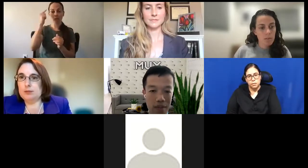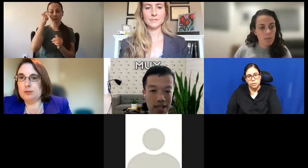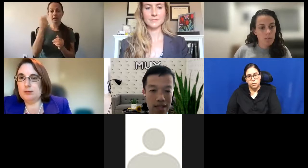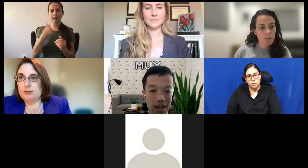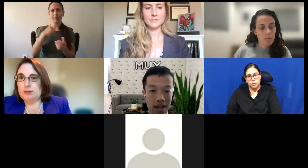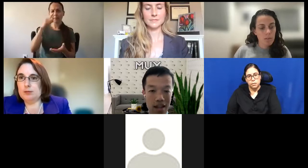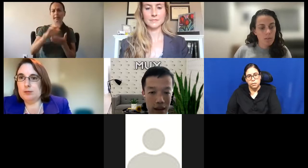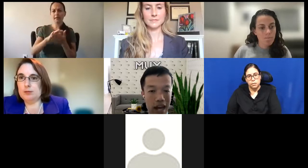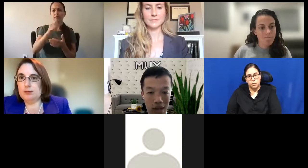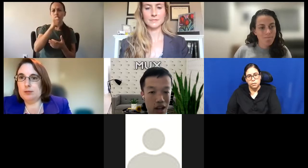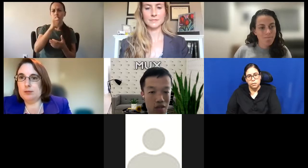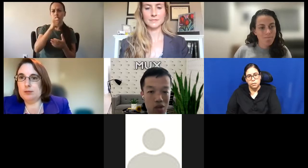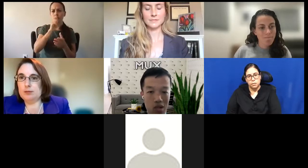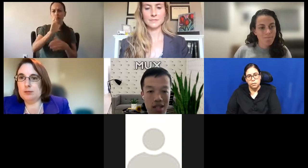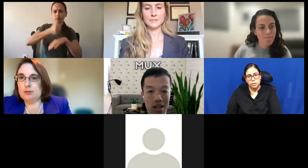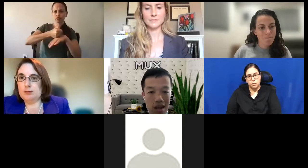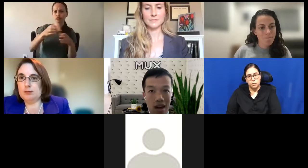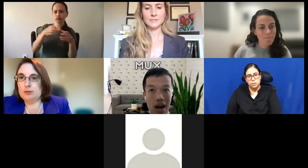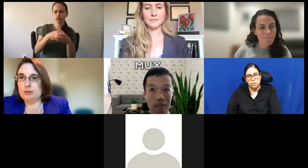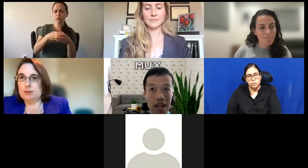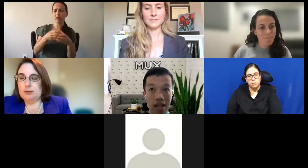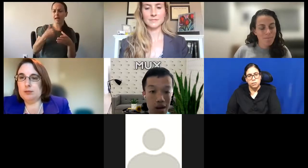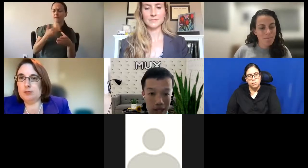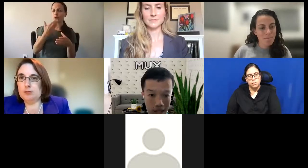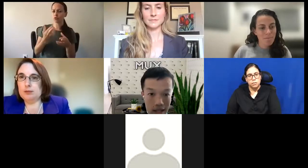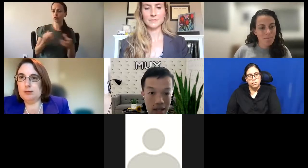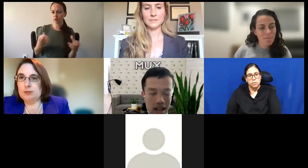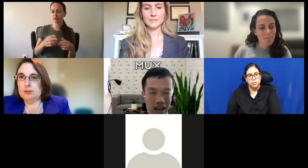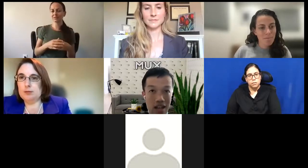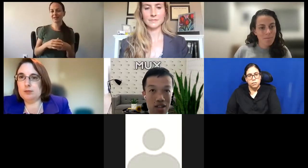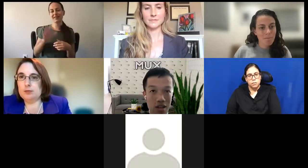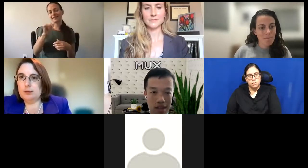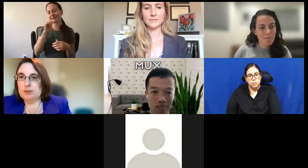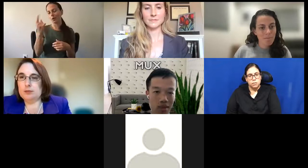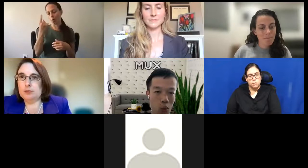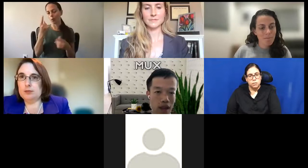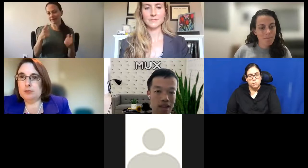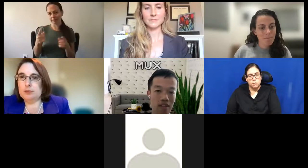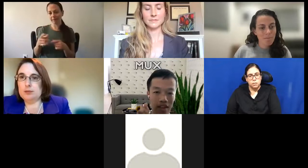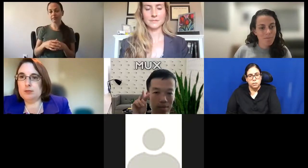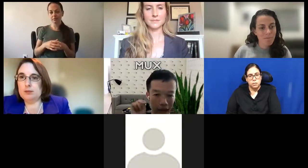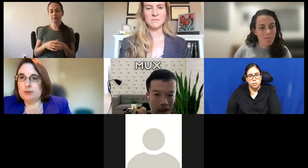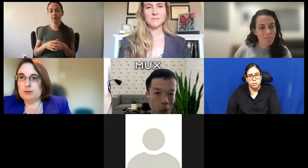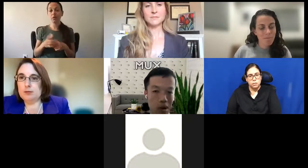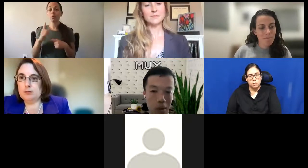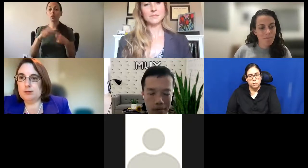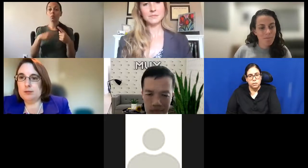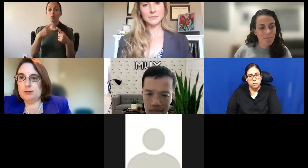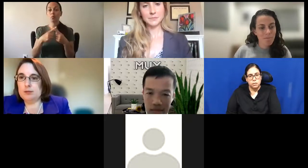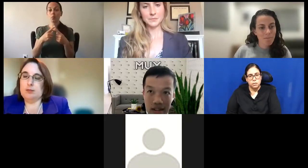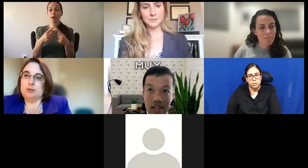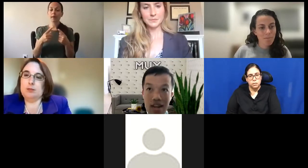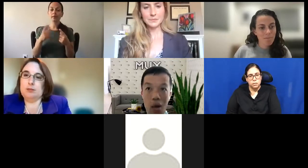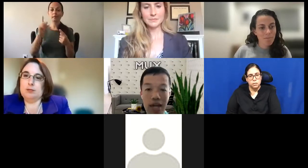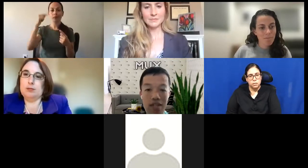enterprises are often the best allocator of resources, often that's not always the case. And so like when the invisible hand, quote